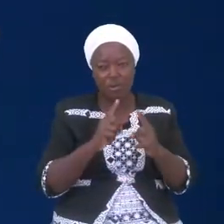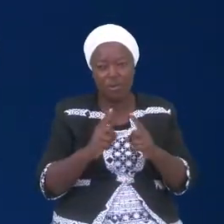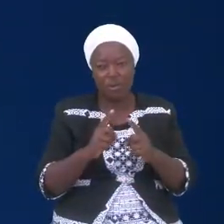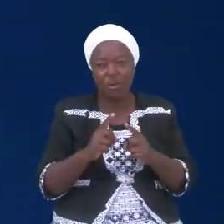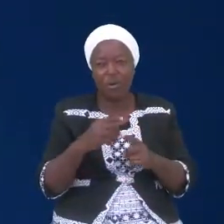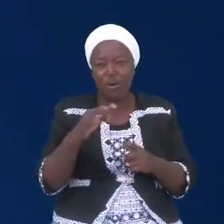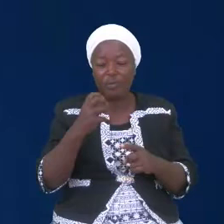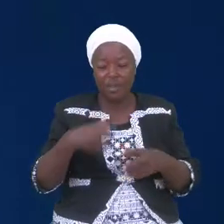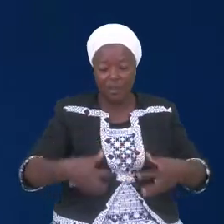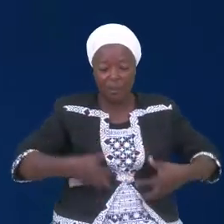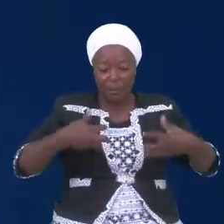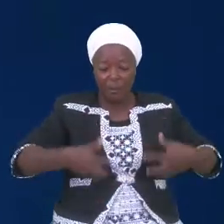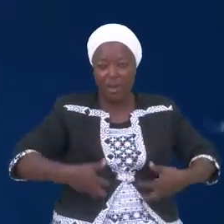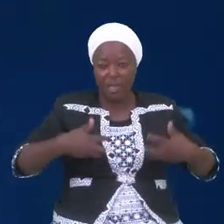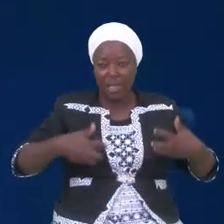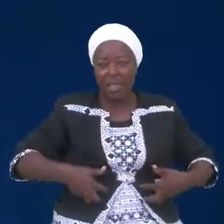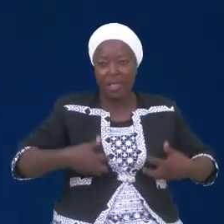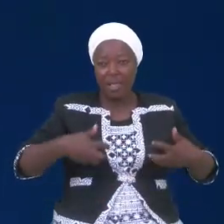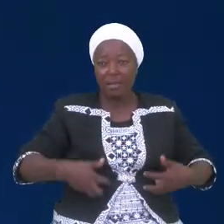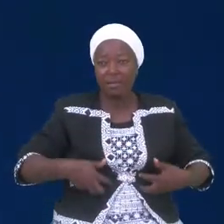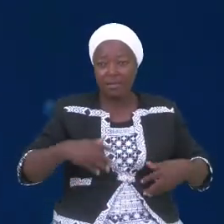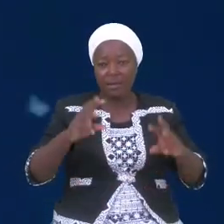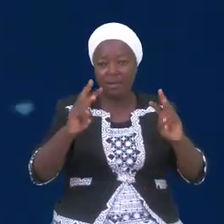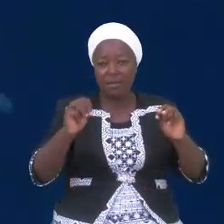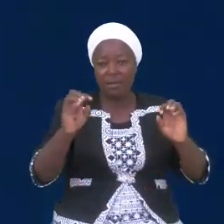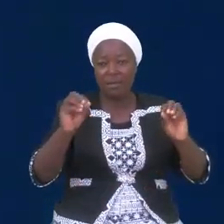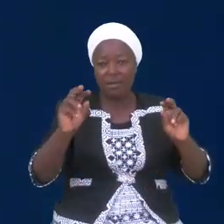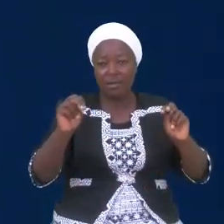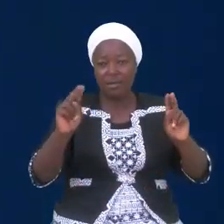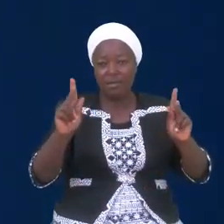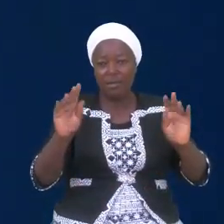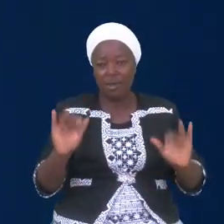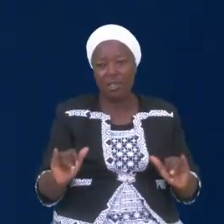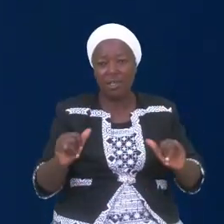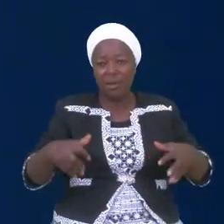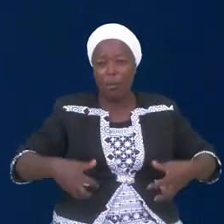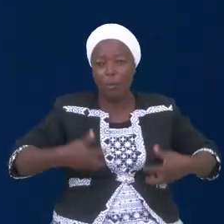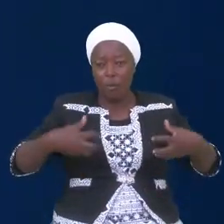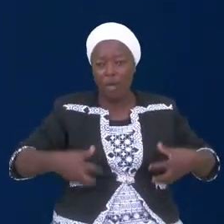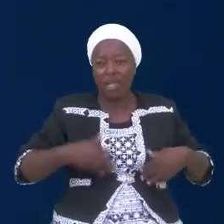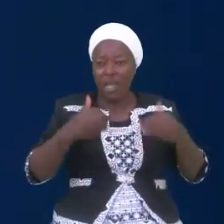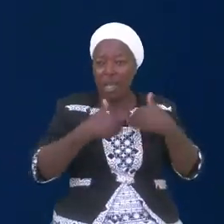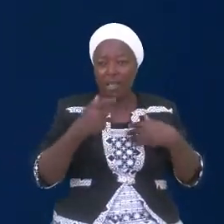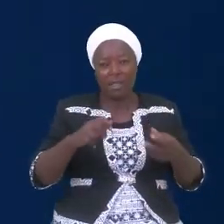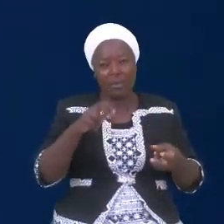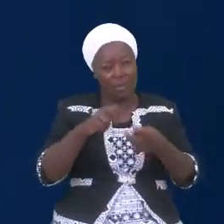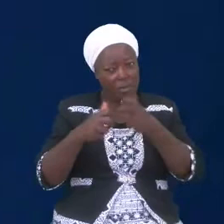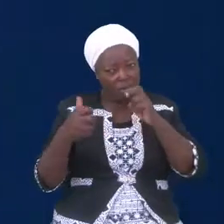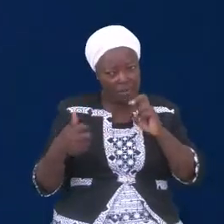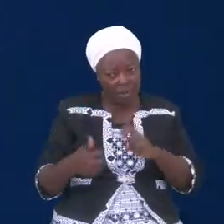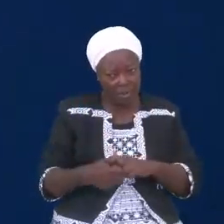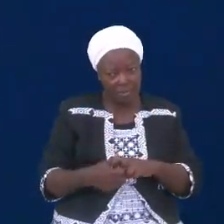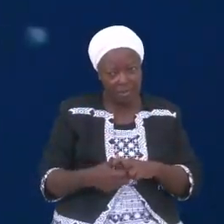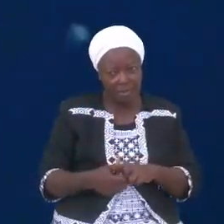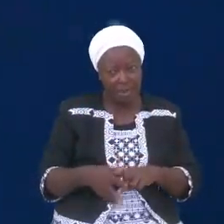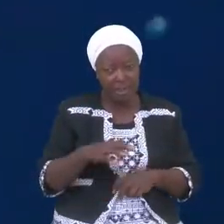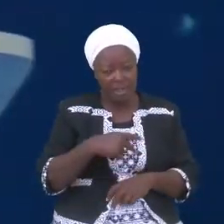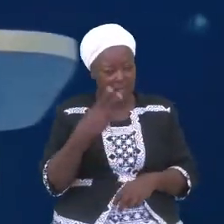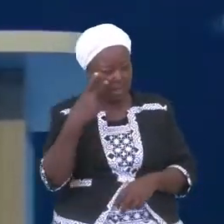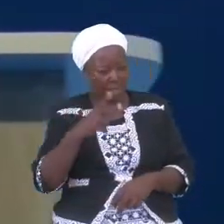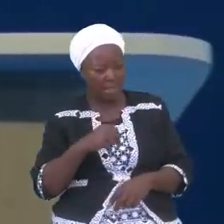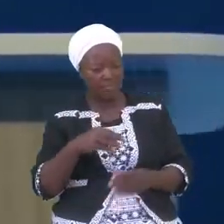monkey. The monkey has a problem. He sees the